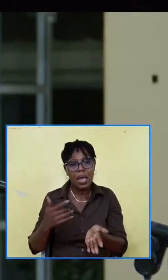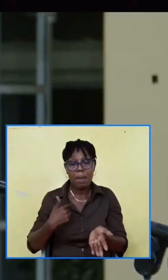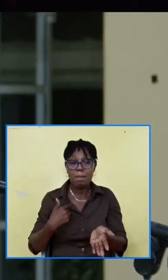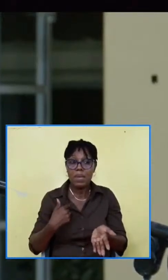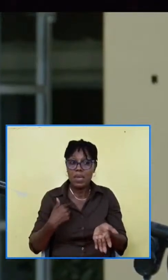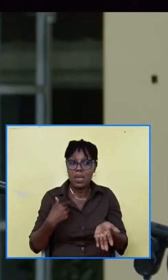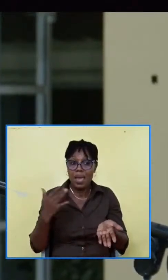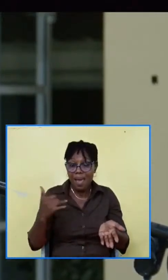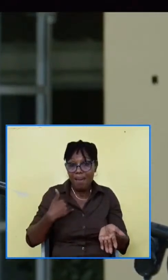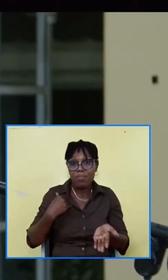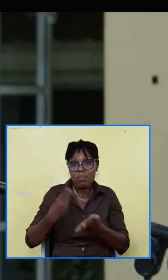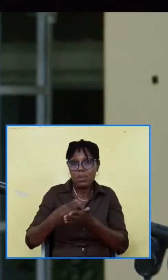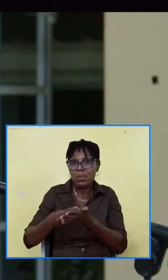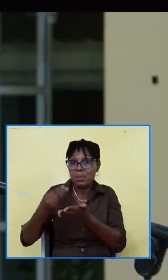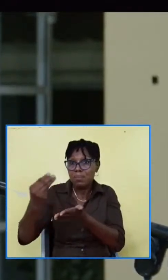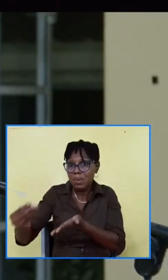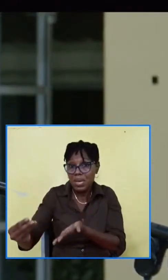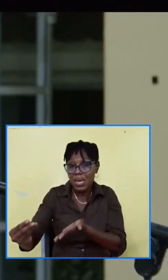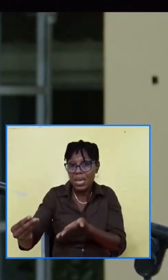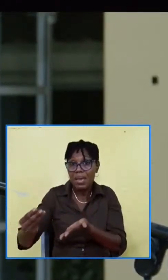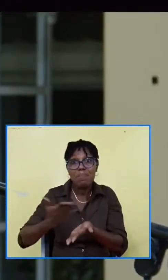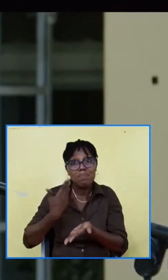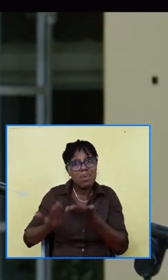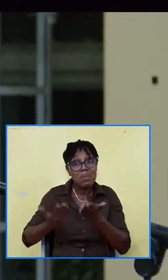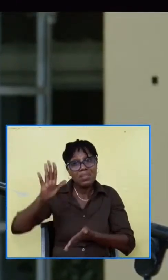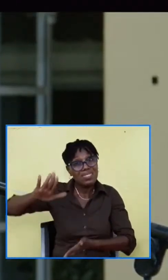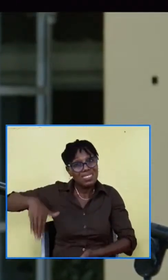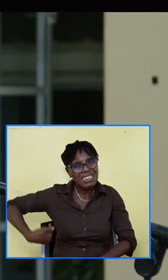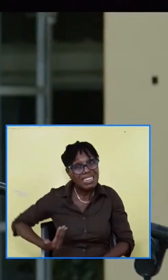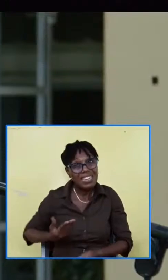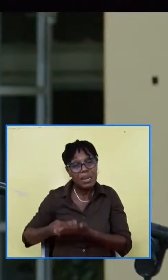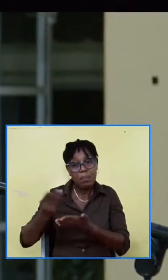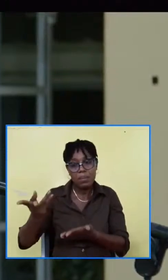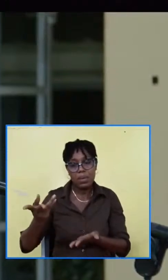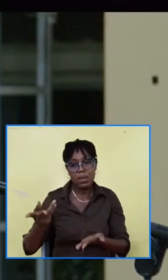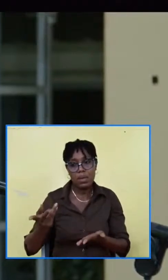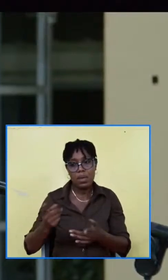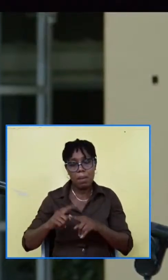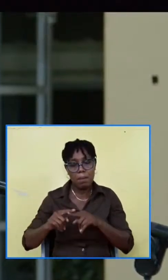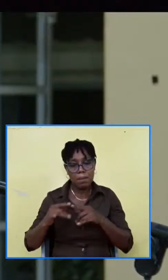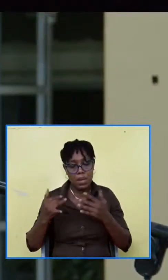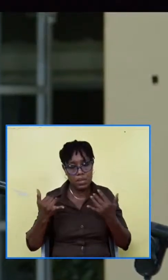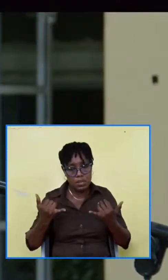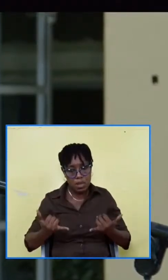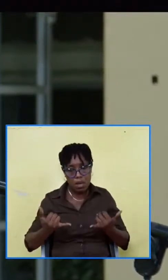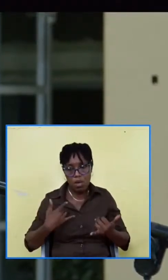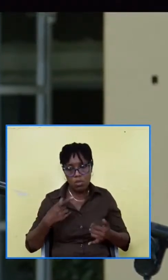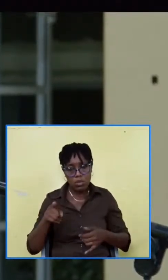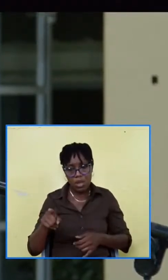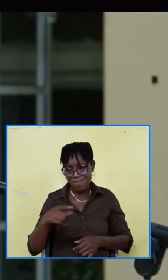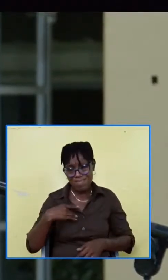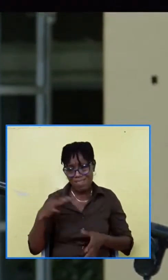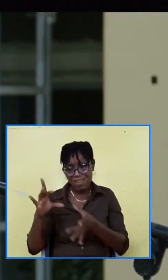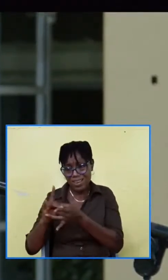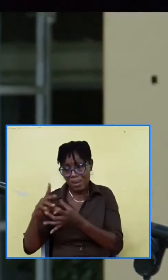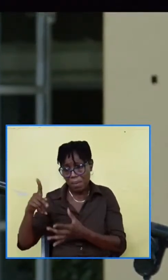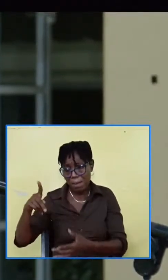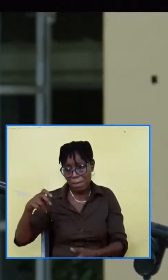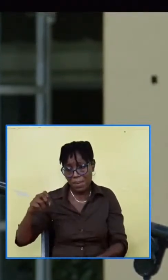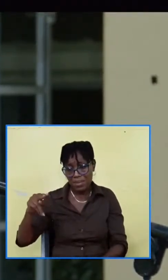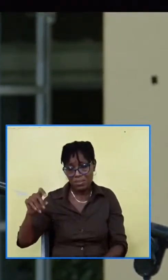late, and you are not recognizing them when it's time for me, when I reach pension age, why should I as a self-employed person then pay?